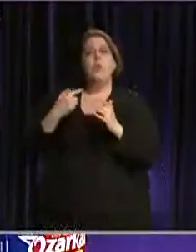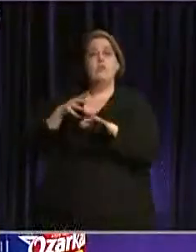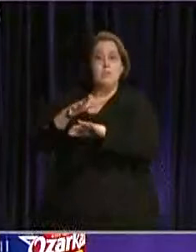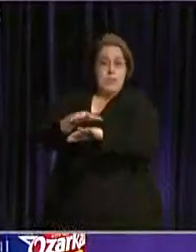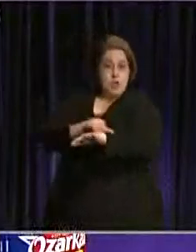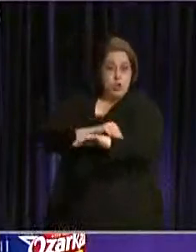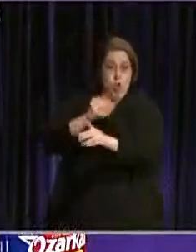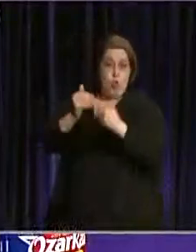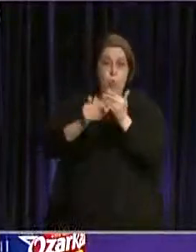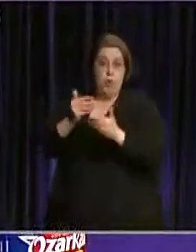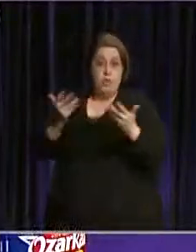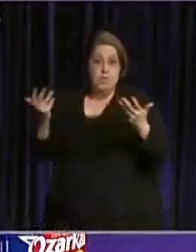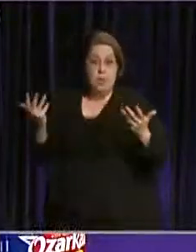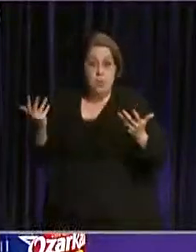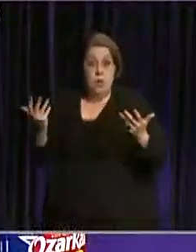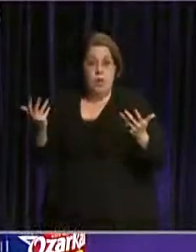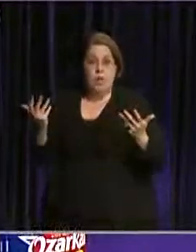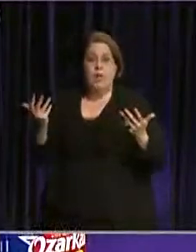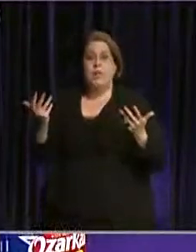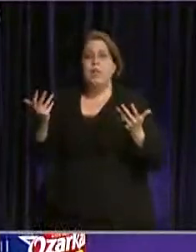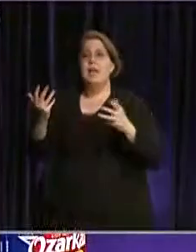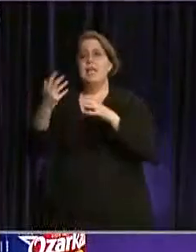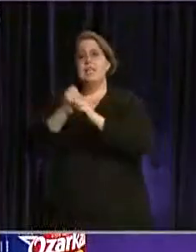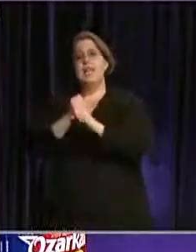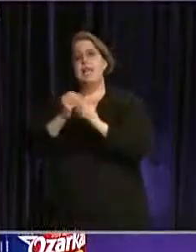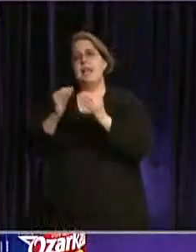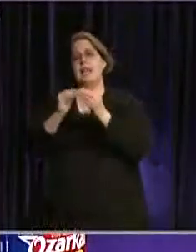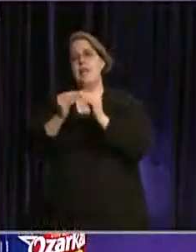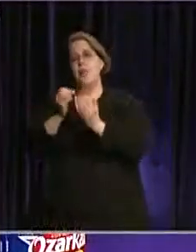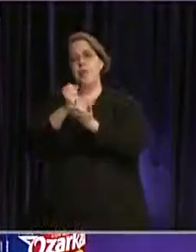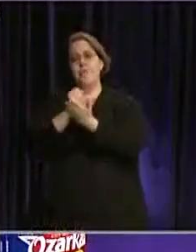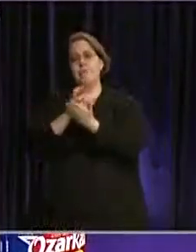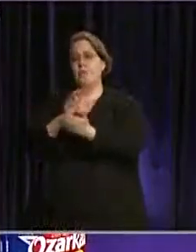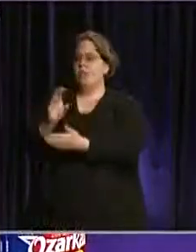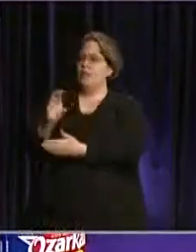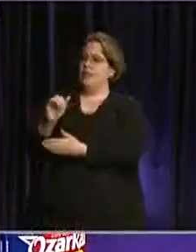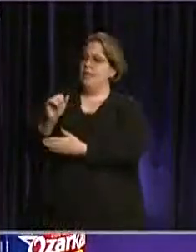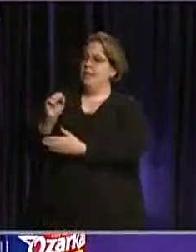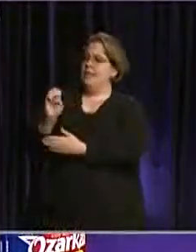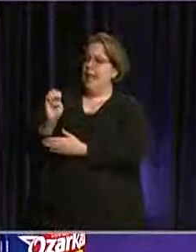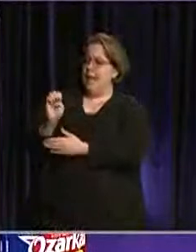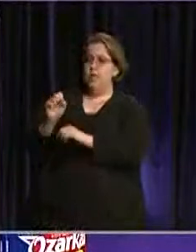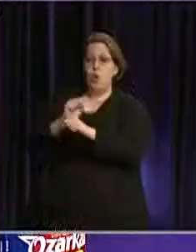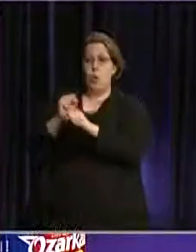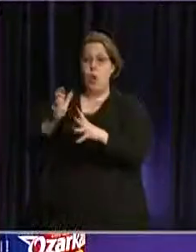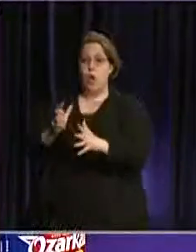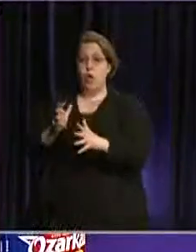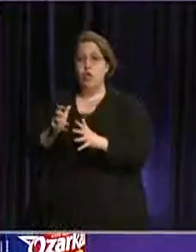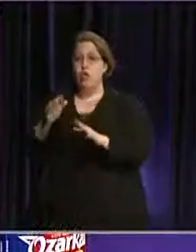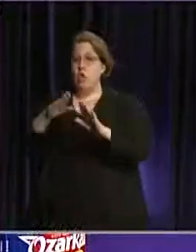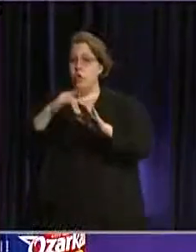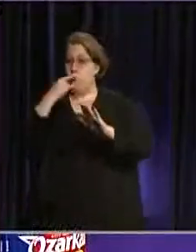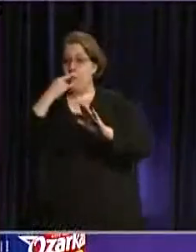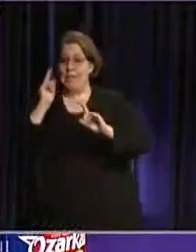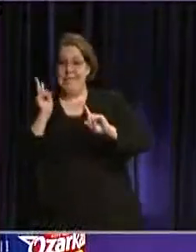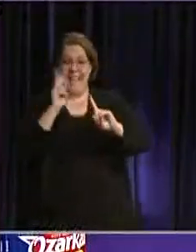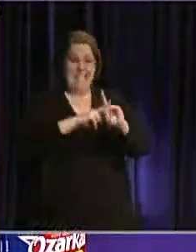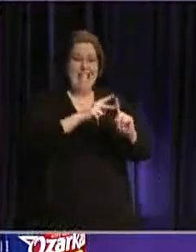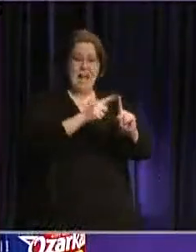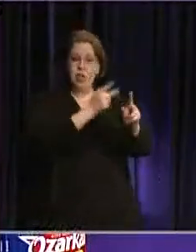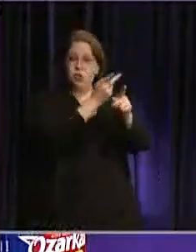going as they staffed up was getting caseworkers to be able to get the children assigned to a